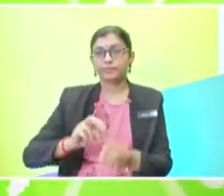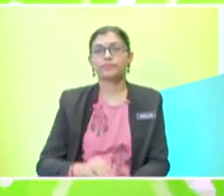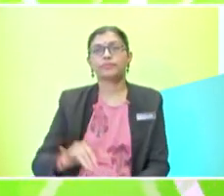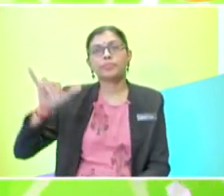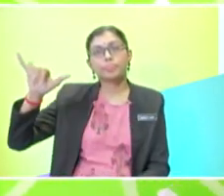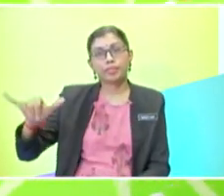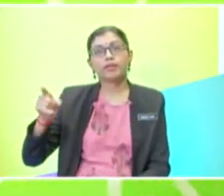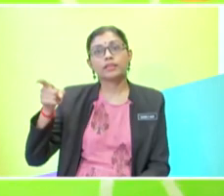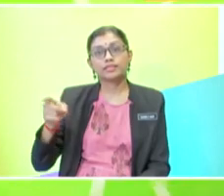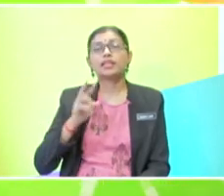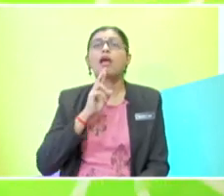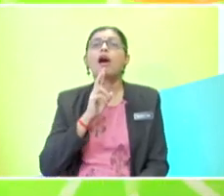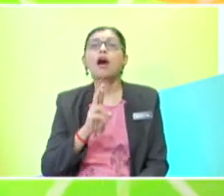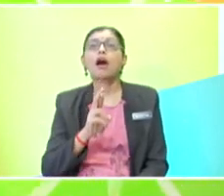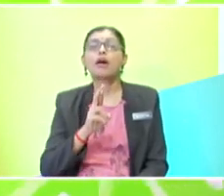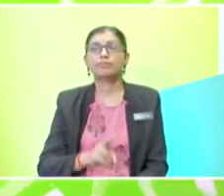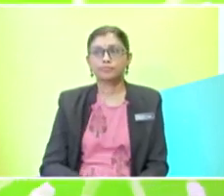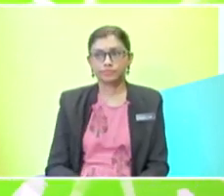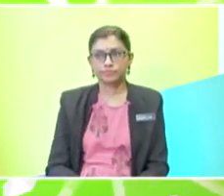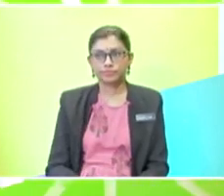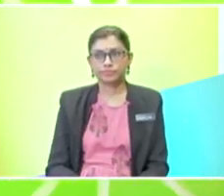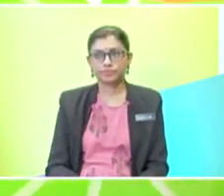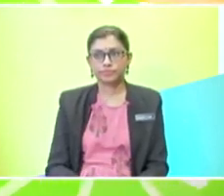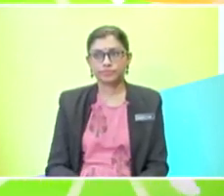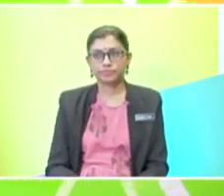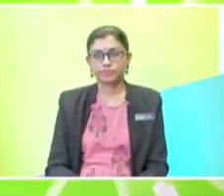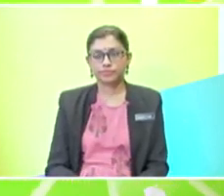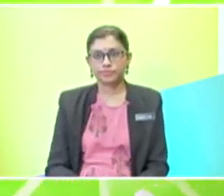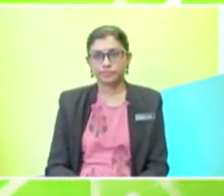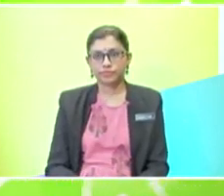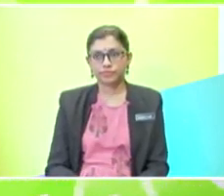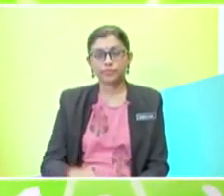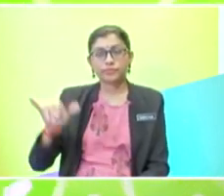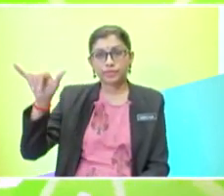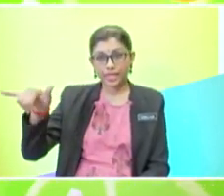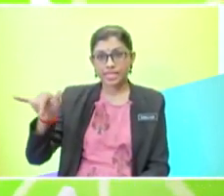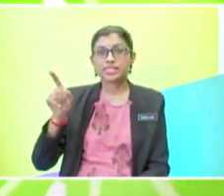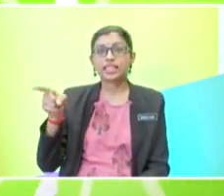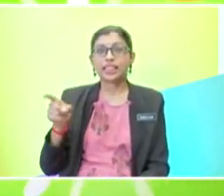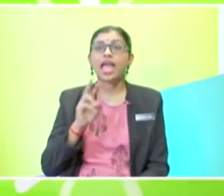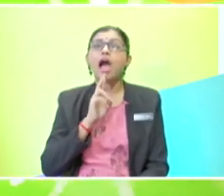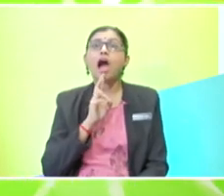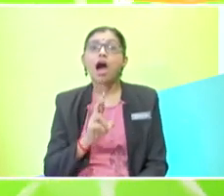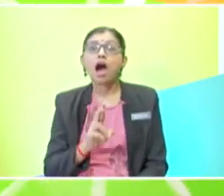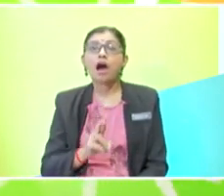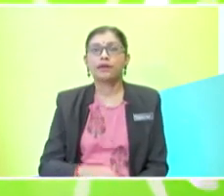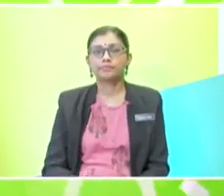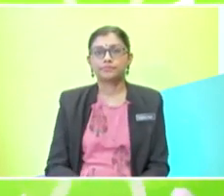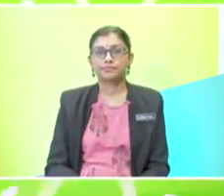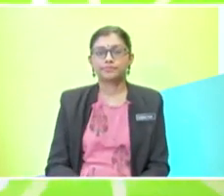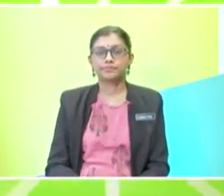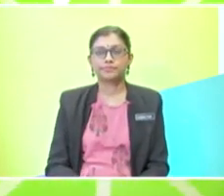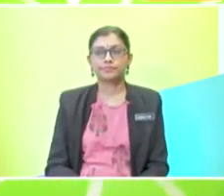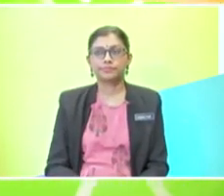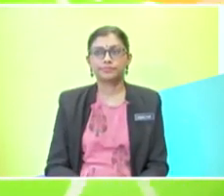Yes, there are. Okay, one more time, Ryan. Yes, there are. Yes, there